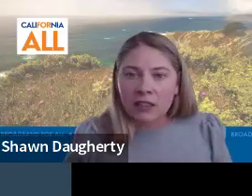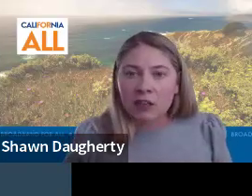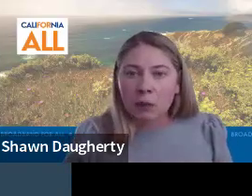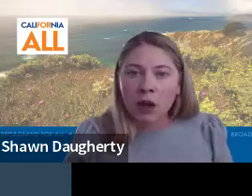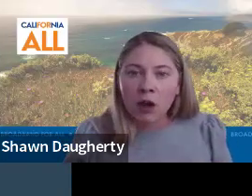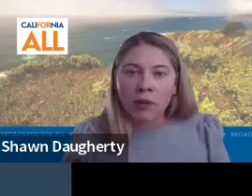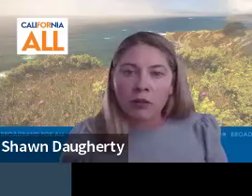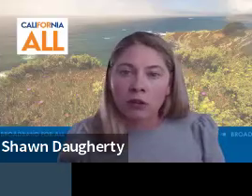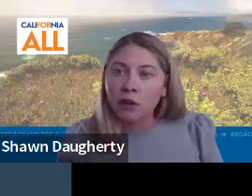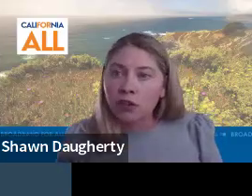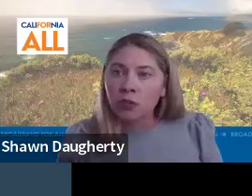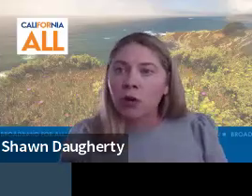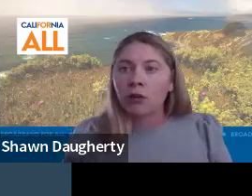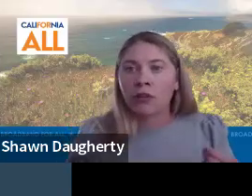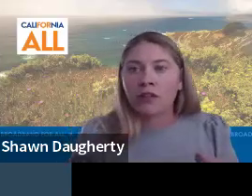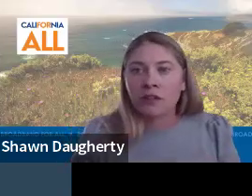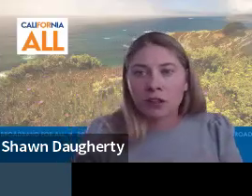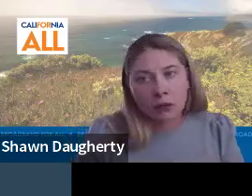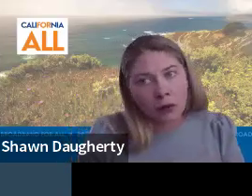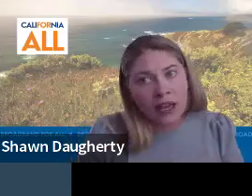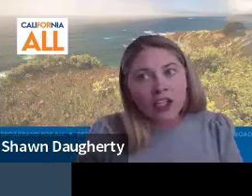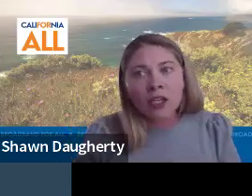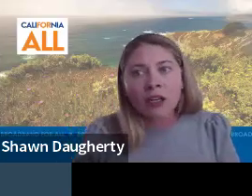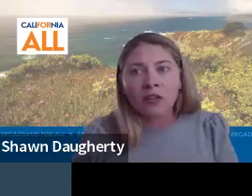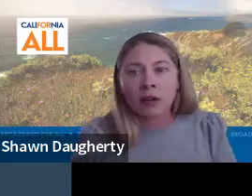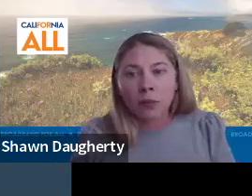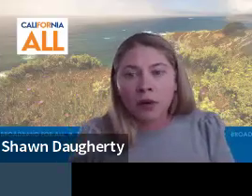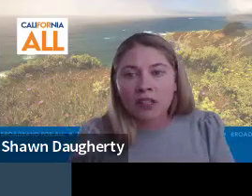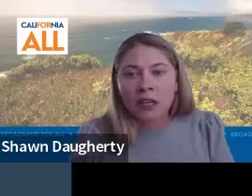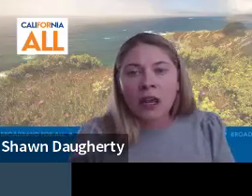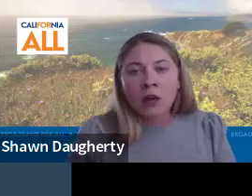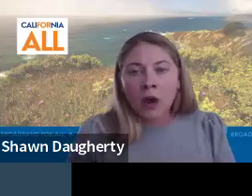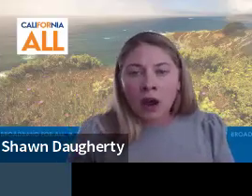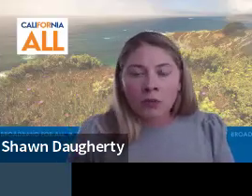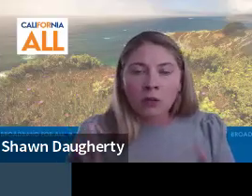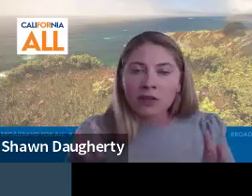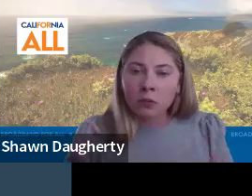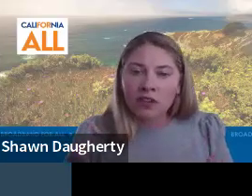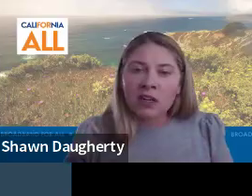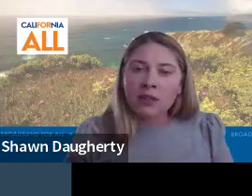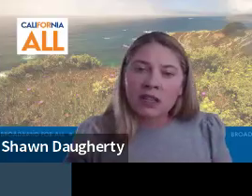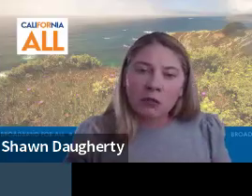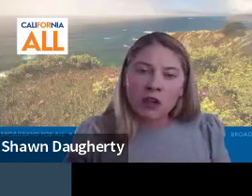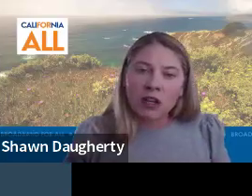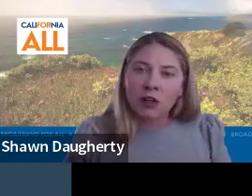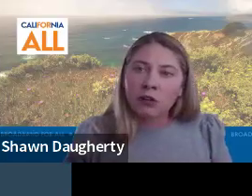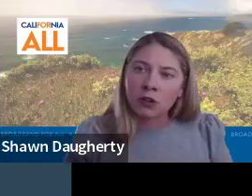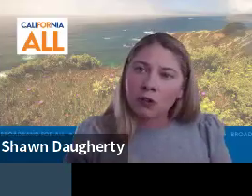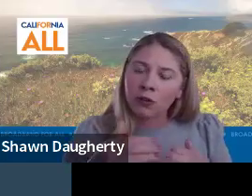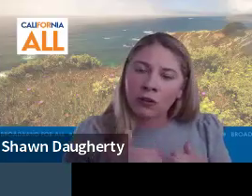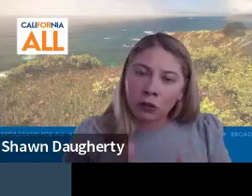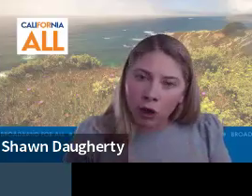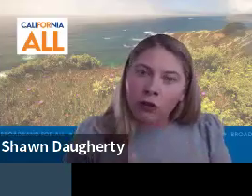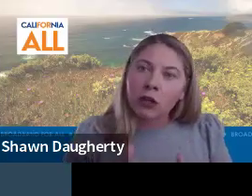display of entities below, whether they're virtual or the physical location, if they're in person. We have the brief snippets, and then when you click on